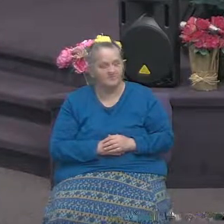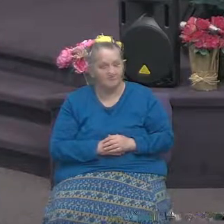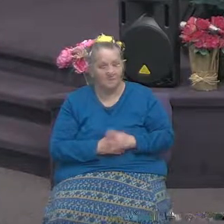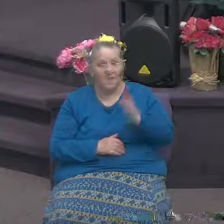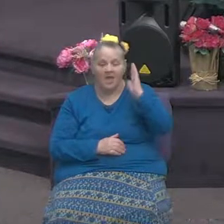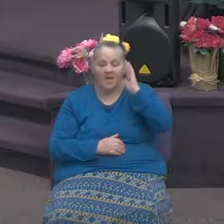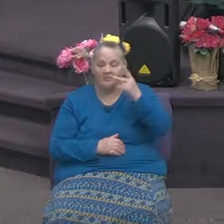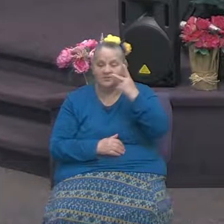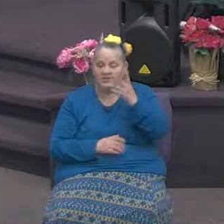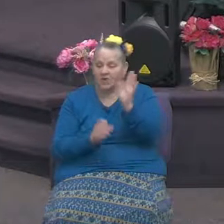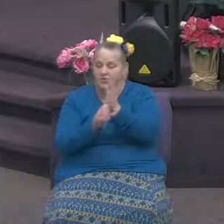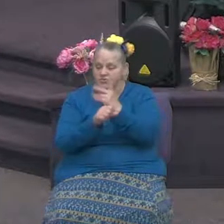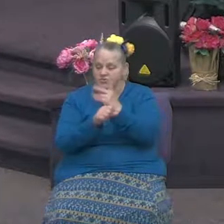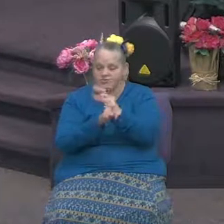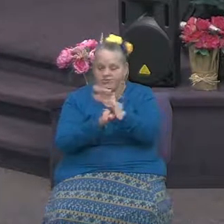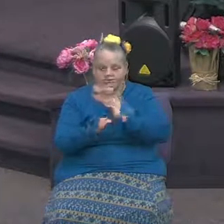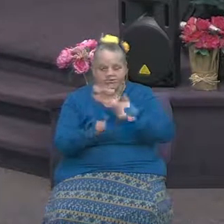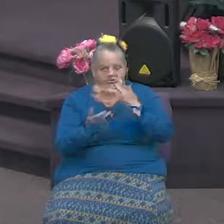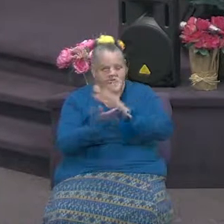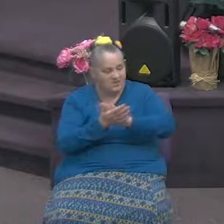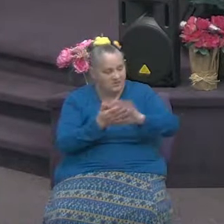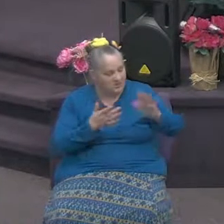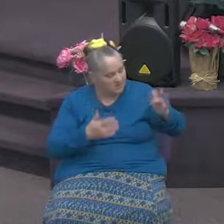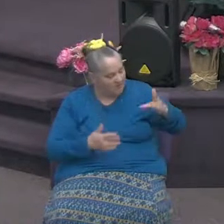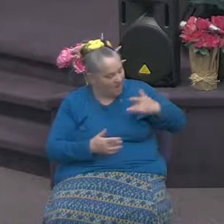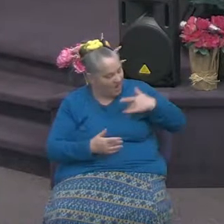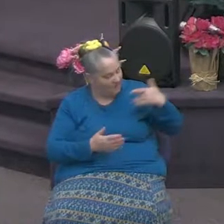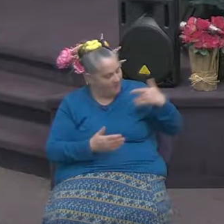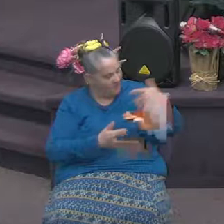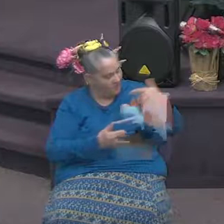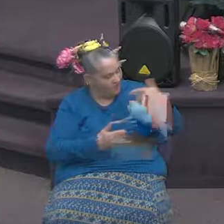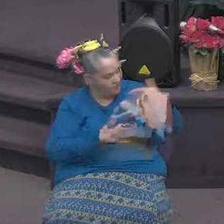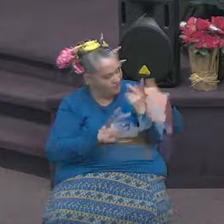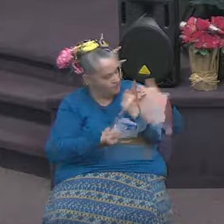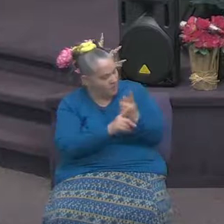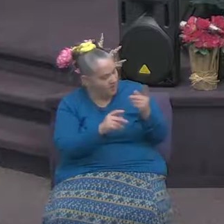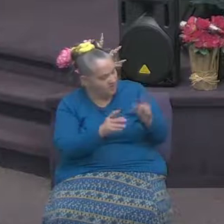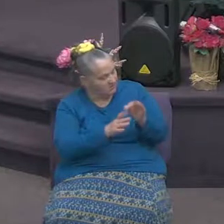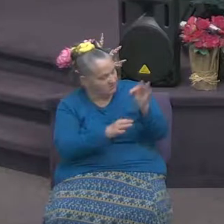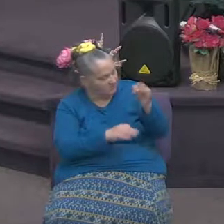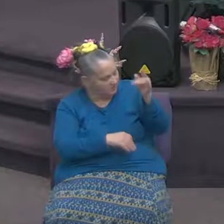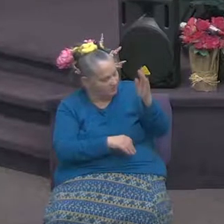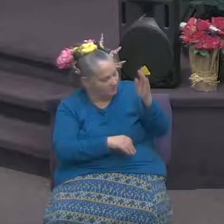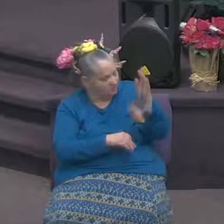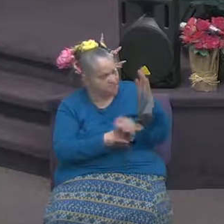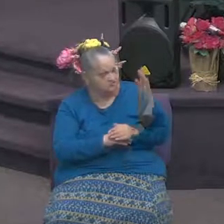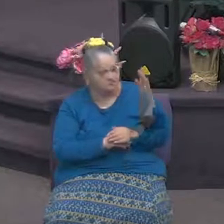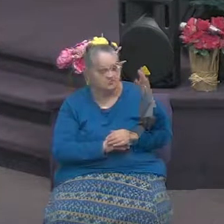And I will say, create in me a clean heart. Renew in me a right spirit, oh God.